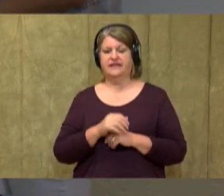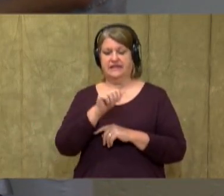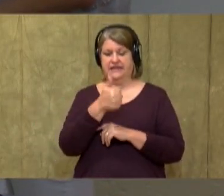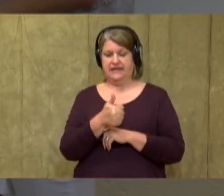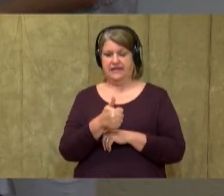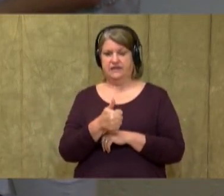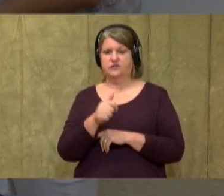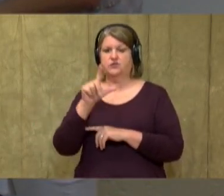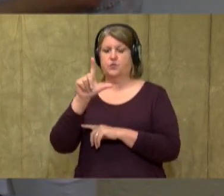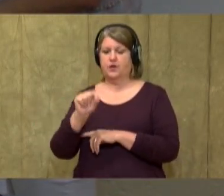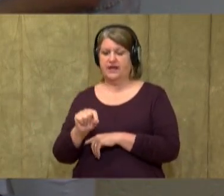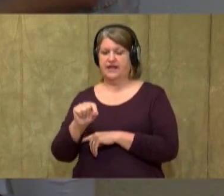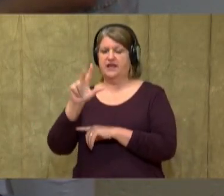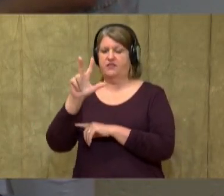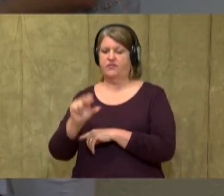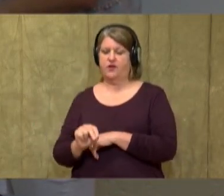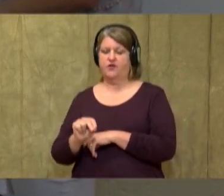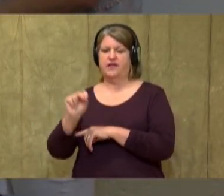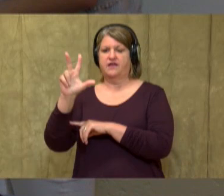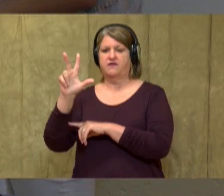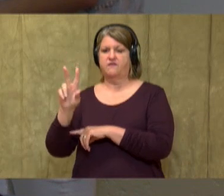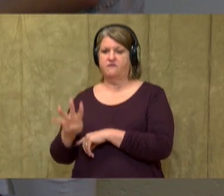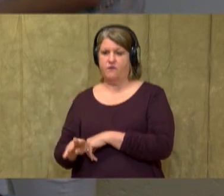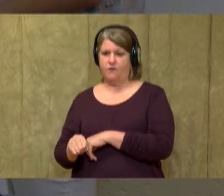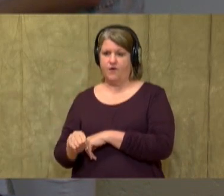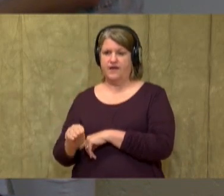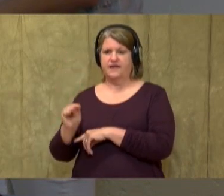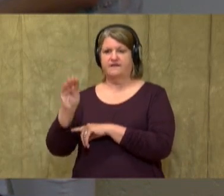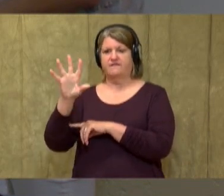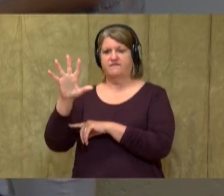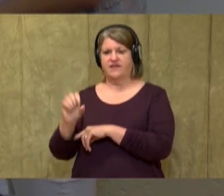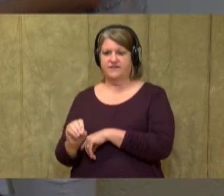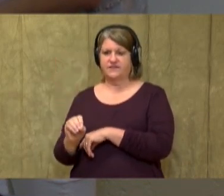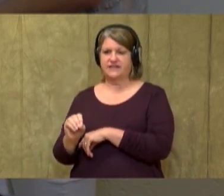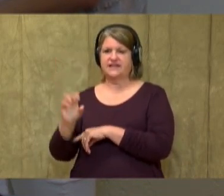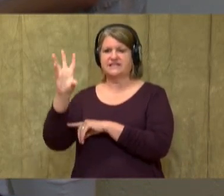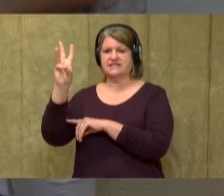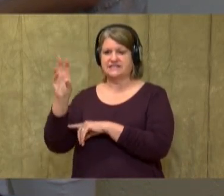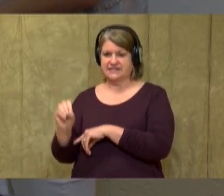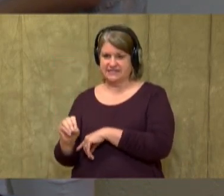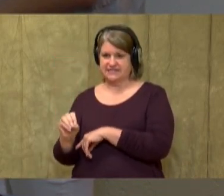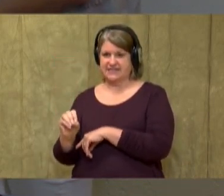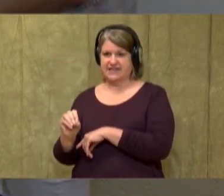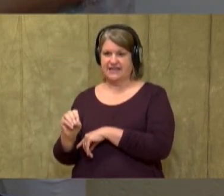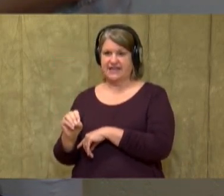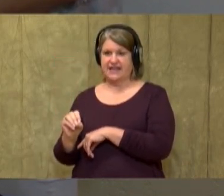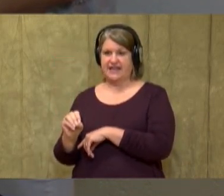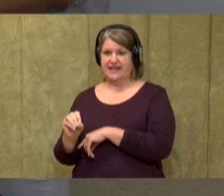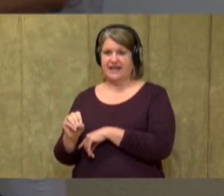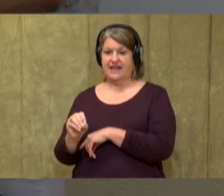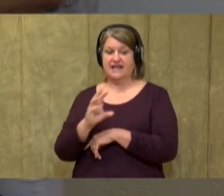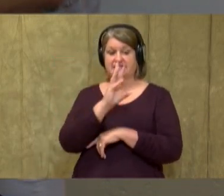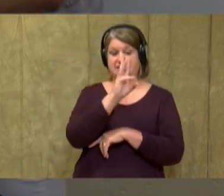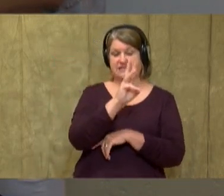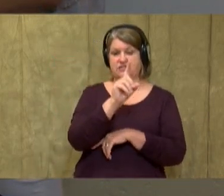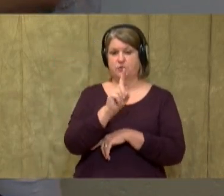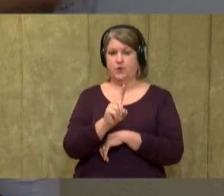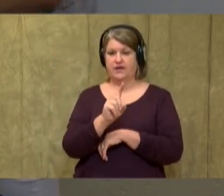10, 20, 30, 40, 50, 60,